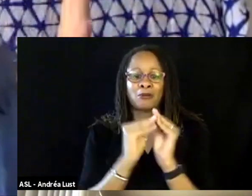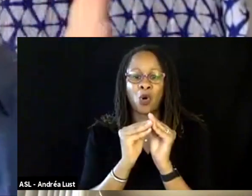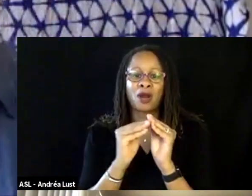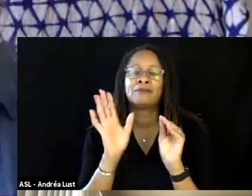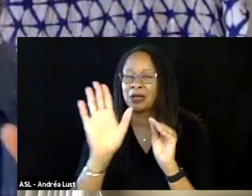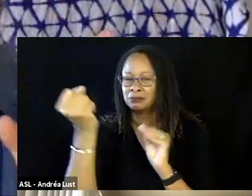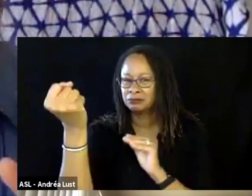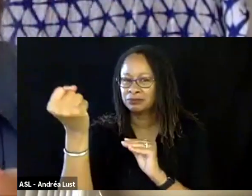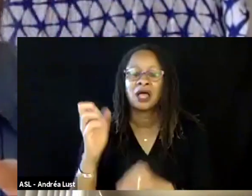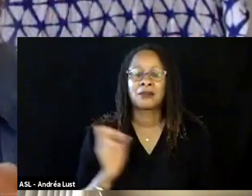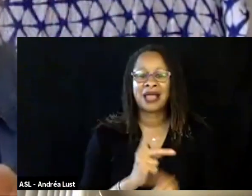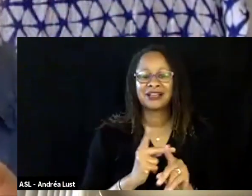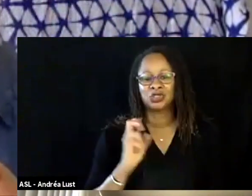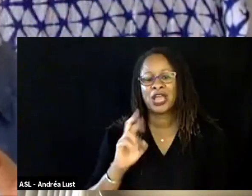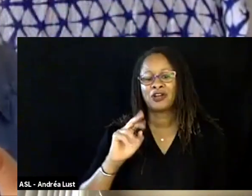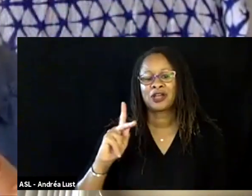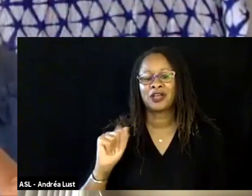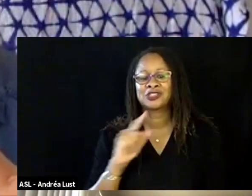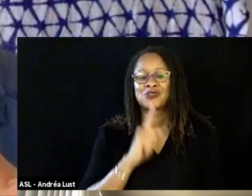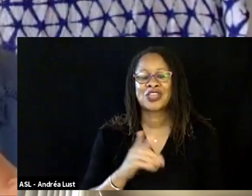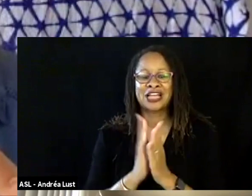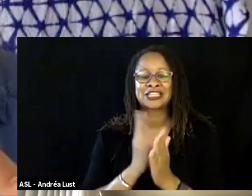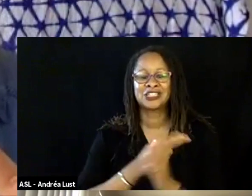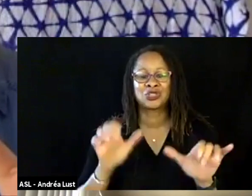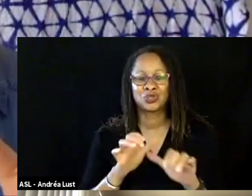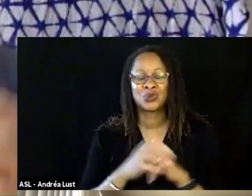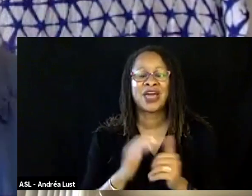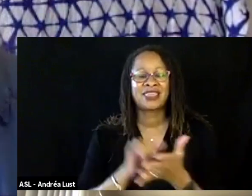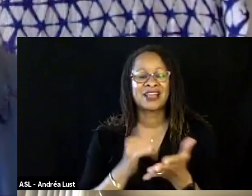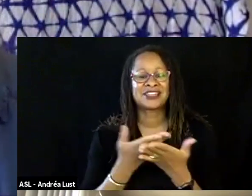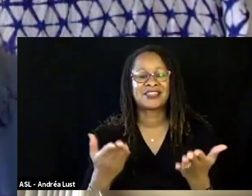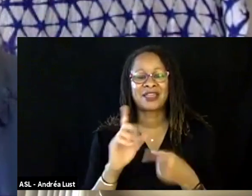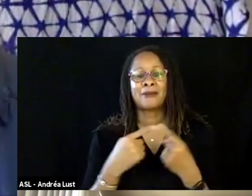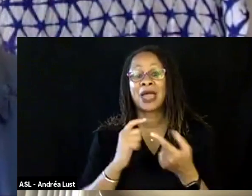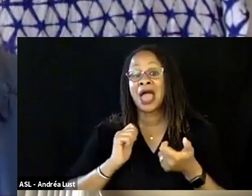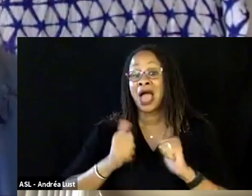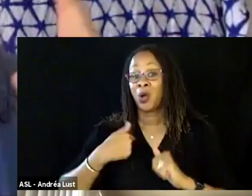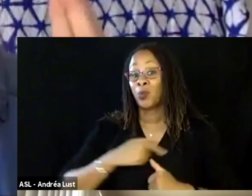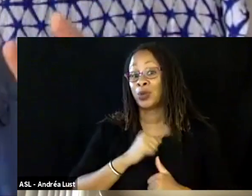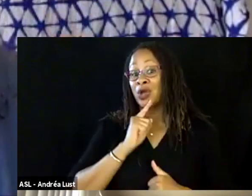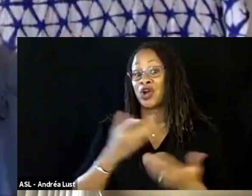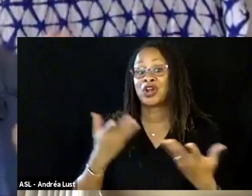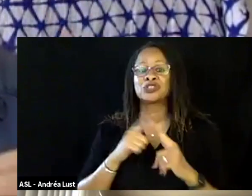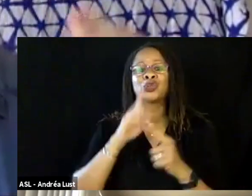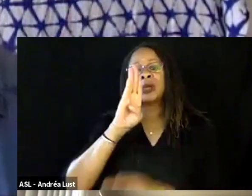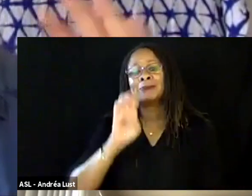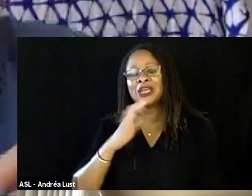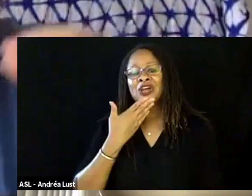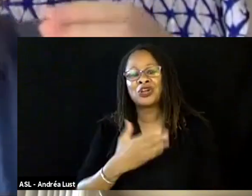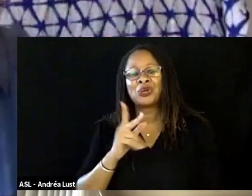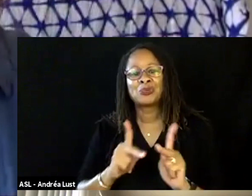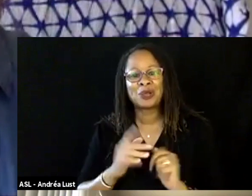that Erica was really asking us to do. And that's to think about how we are here to be good people, which I think